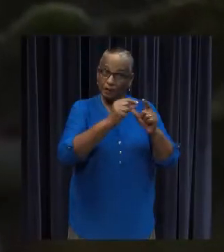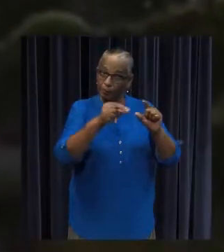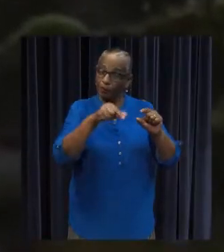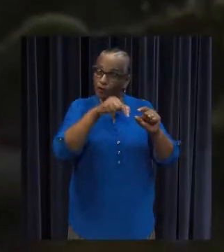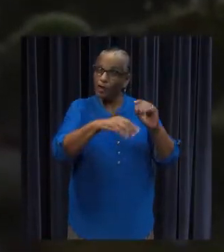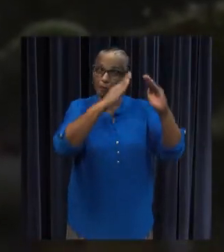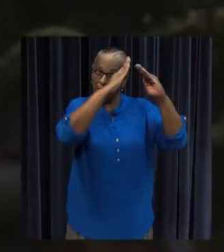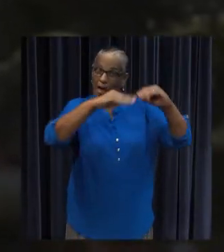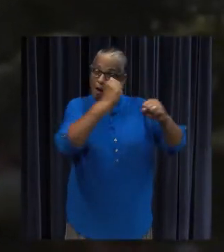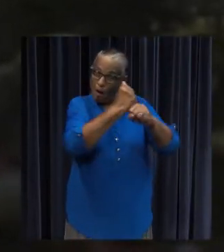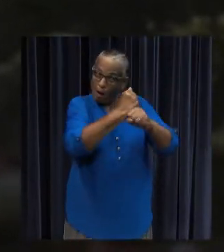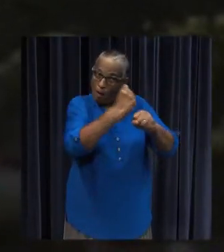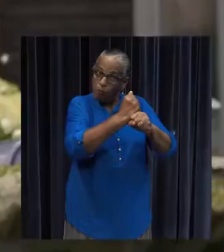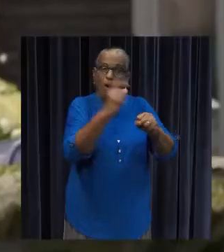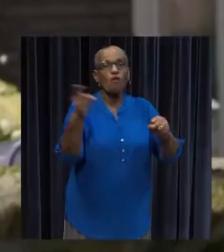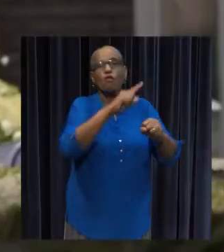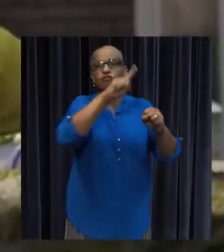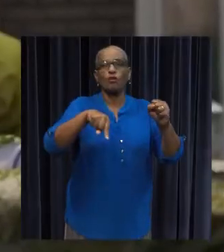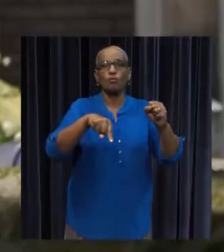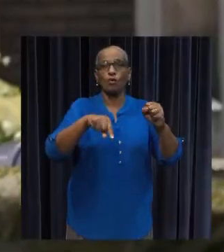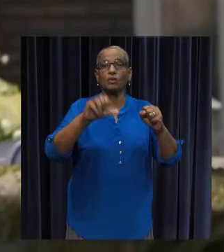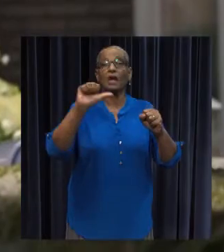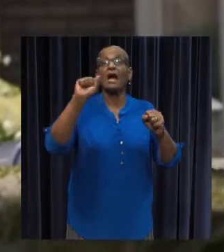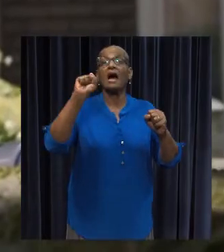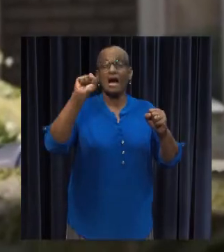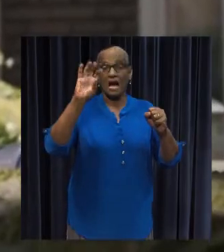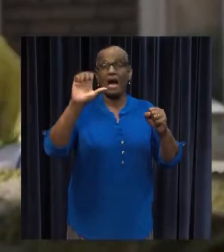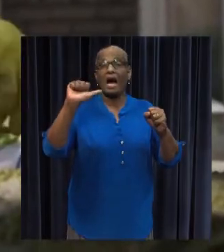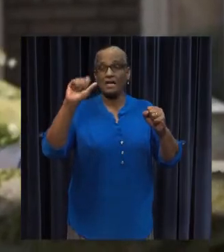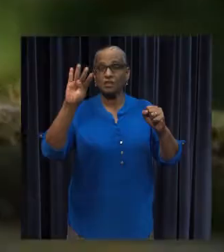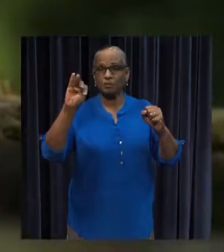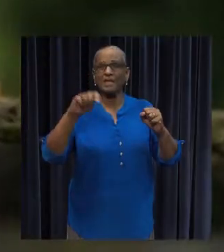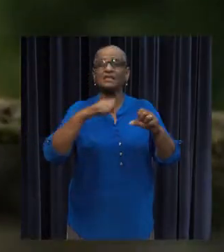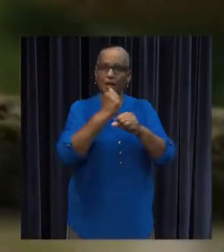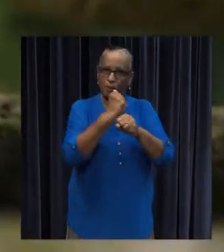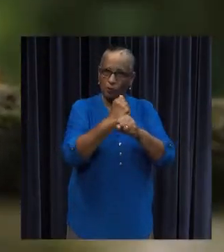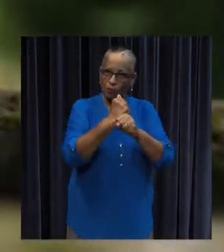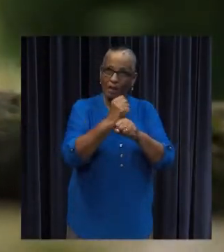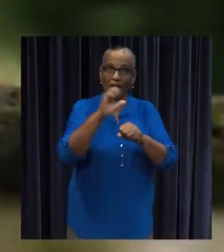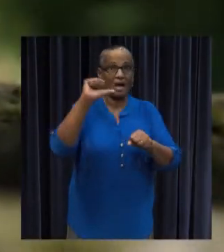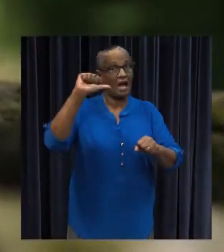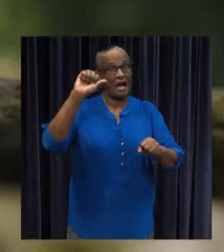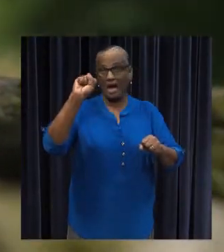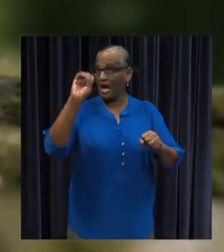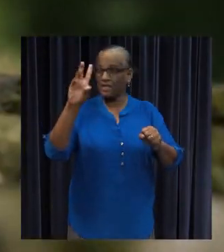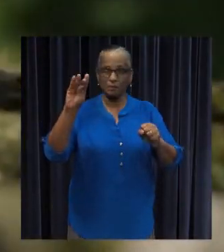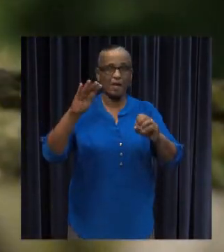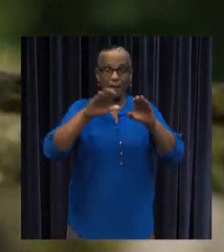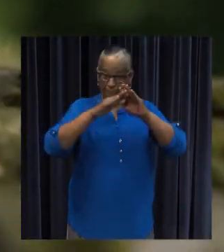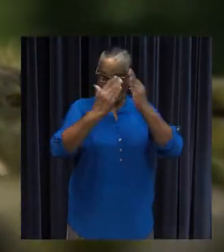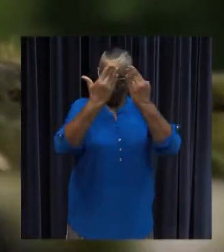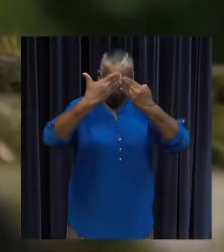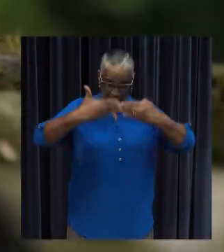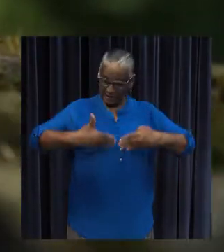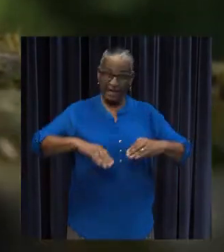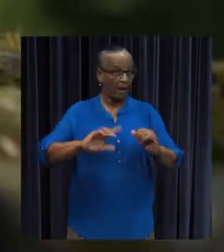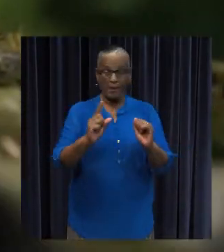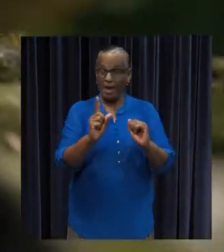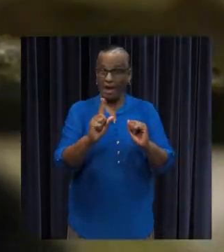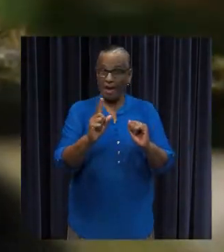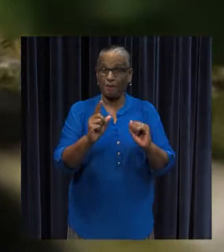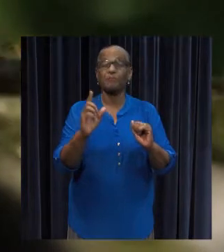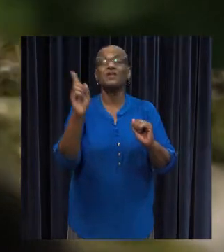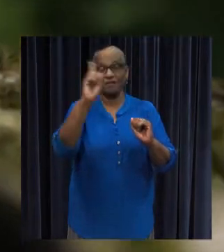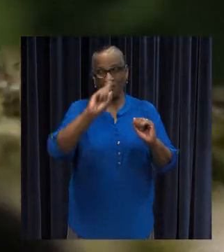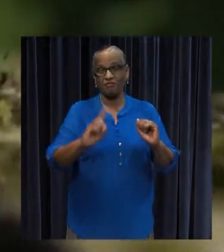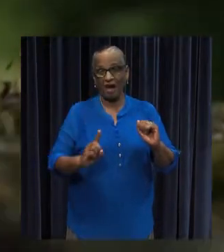of this product in buildings was prohibited. Asbestosis can occur after working with asbestos without